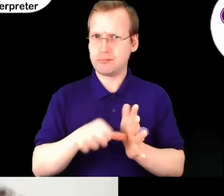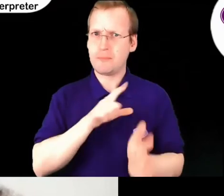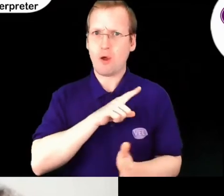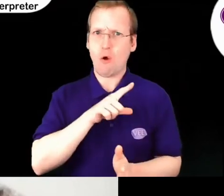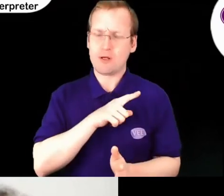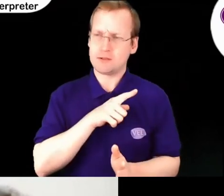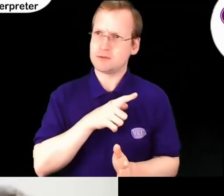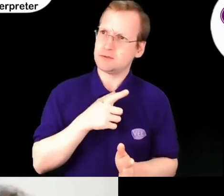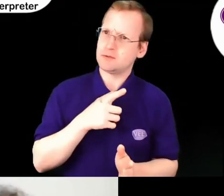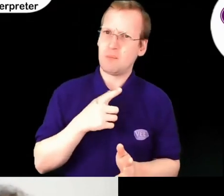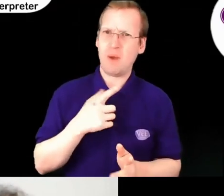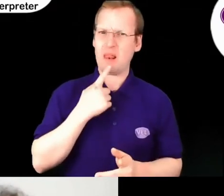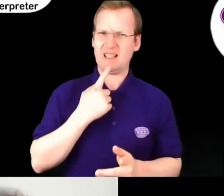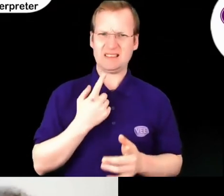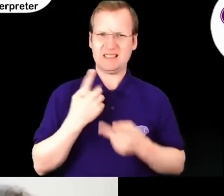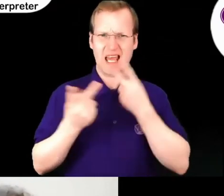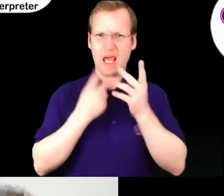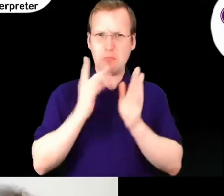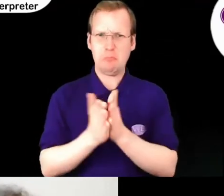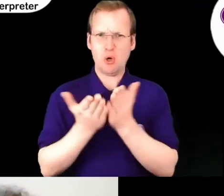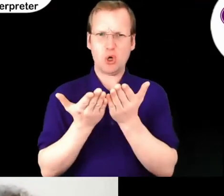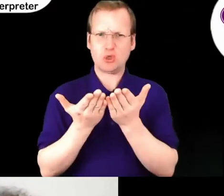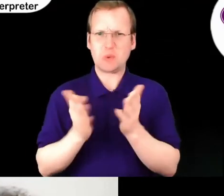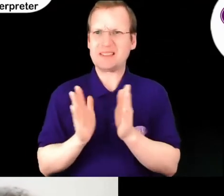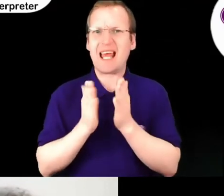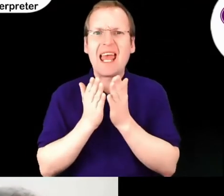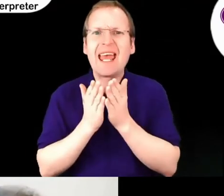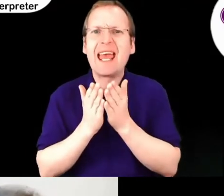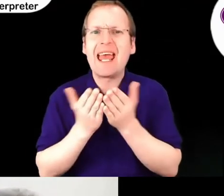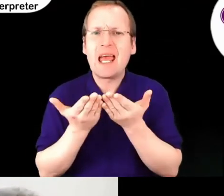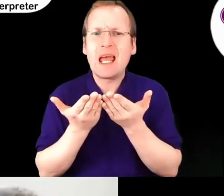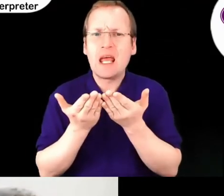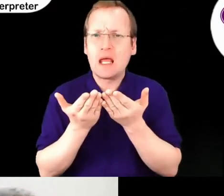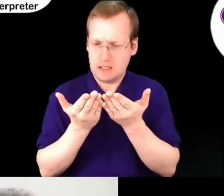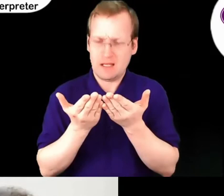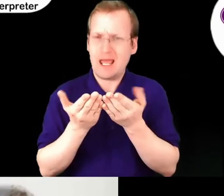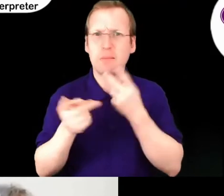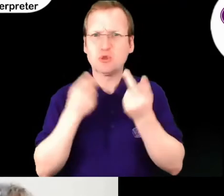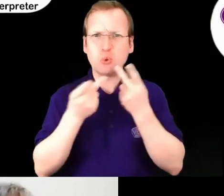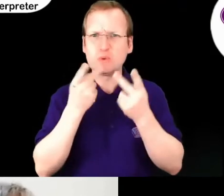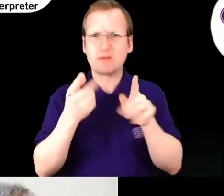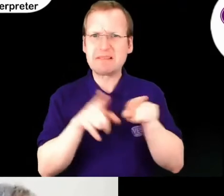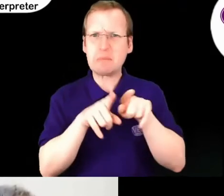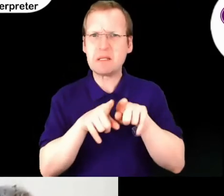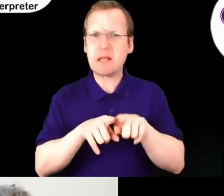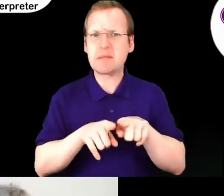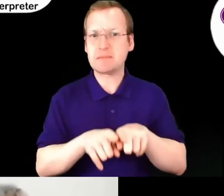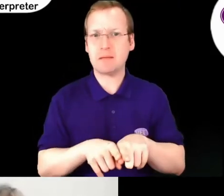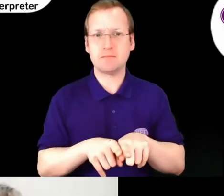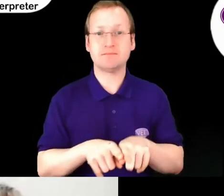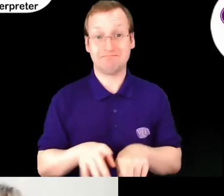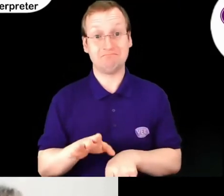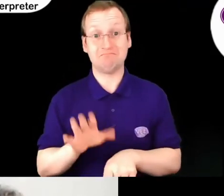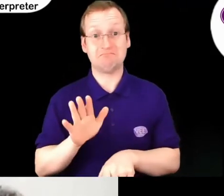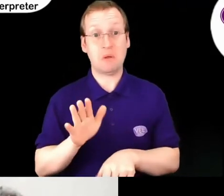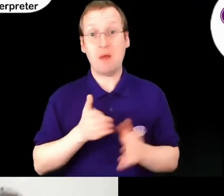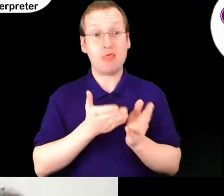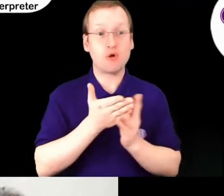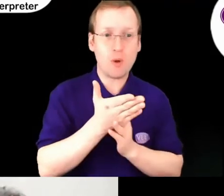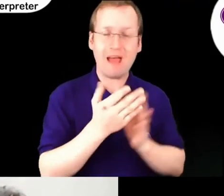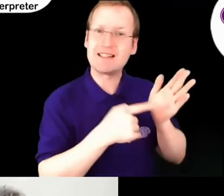only thought, well, it's a hymn book, so it's hymn tunes, and there's no difference. So gradually we went through, you know, so you've got a